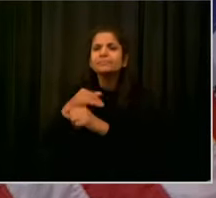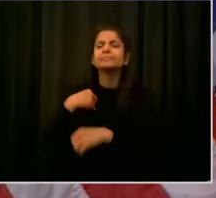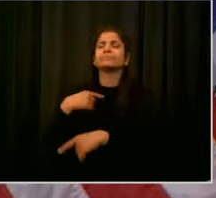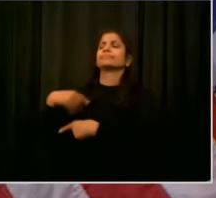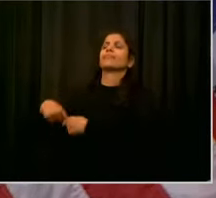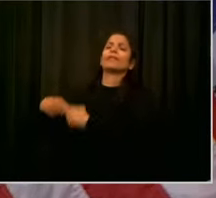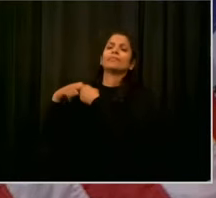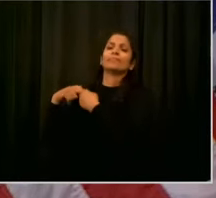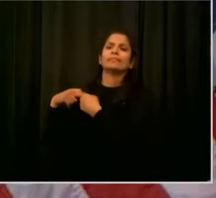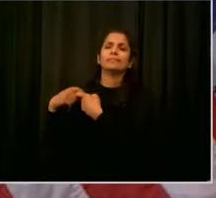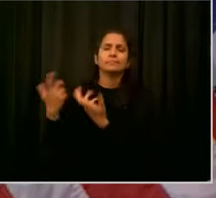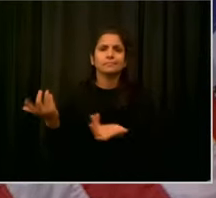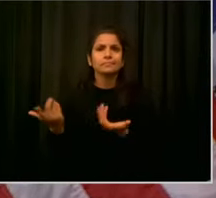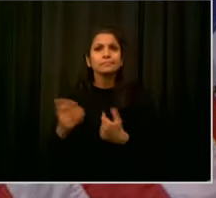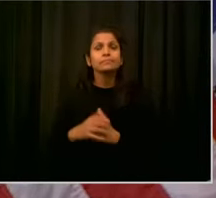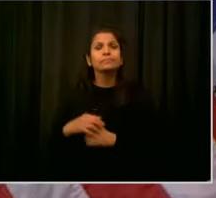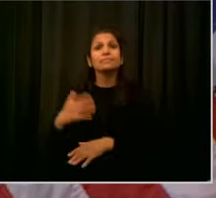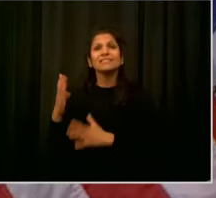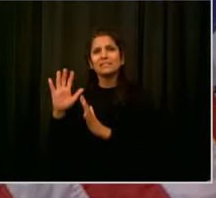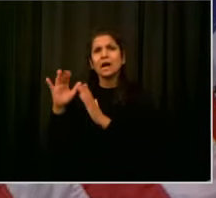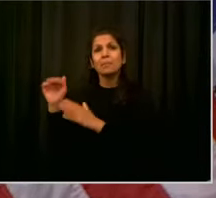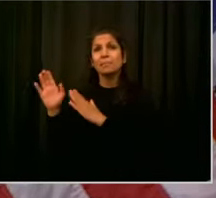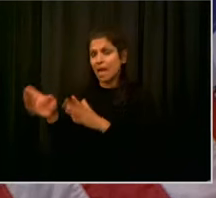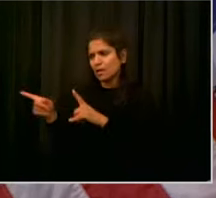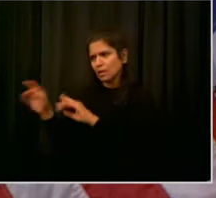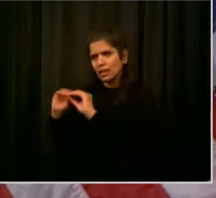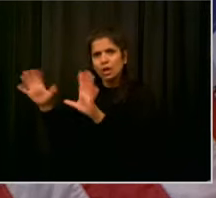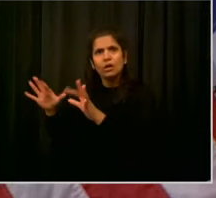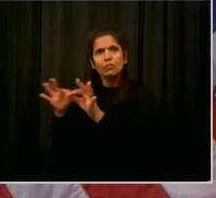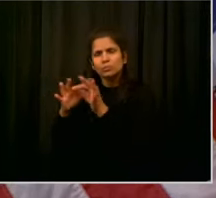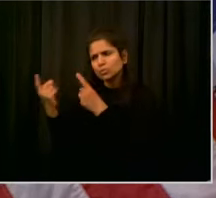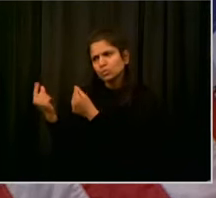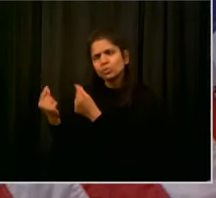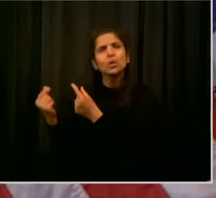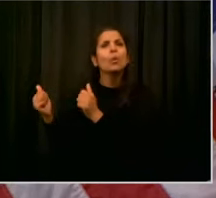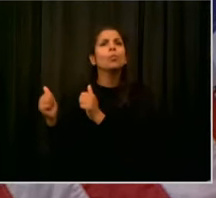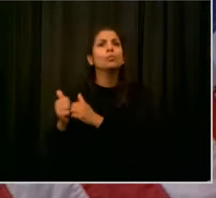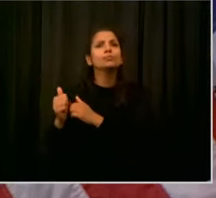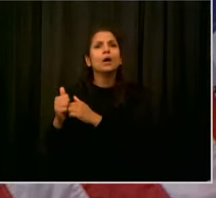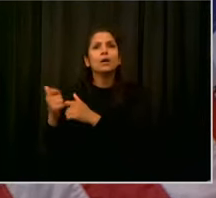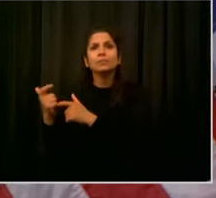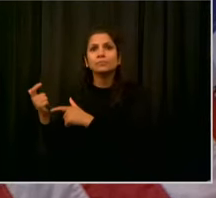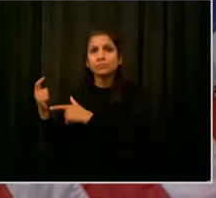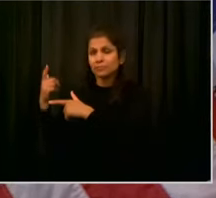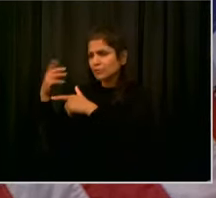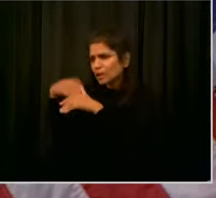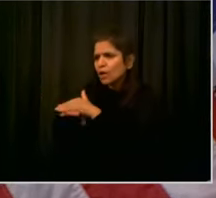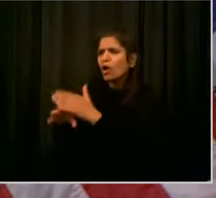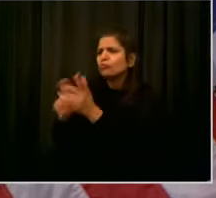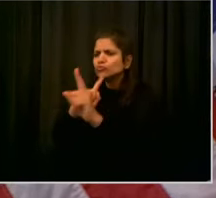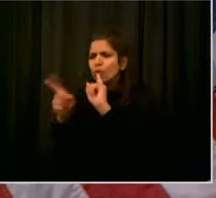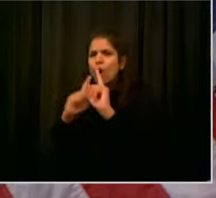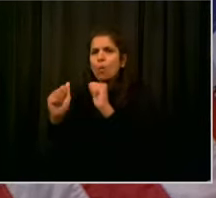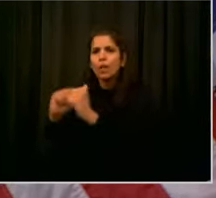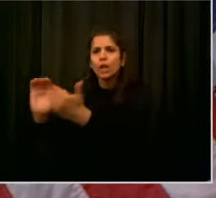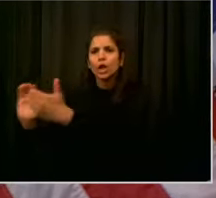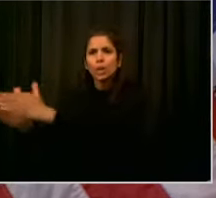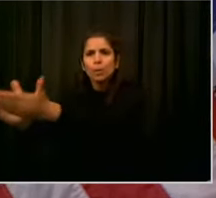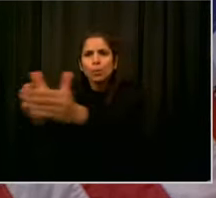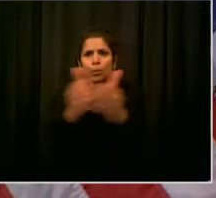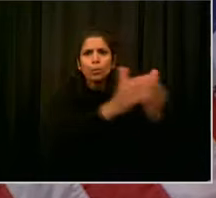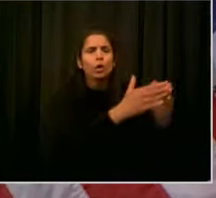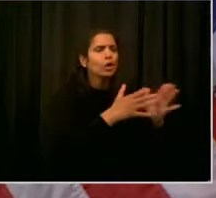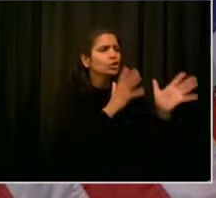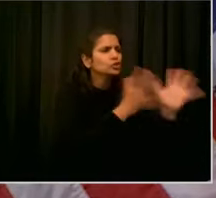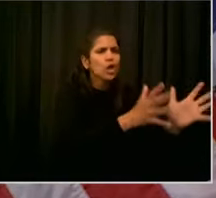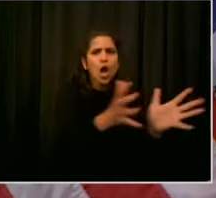talking with their families. If a young person starting on a difficult path or an inappropriate path, move in cooperatively with the family, help get that kid